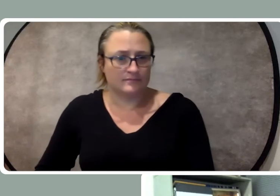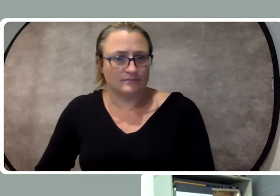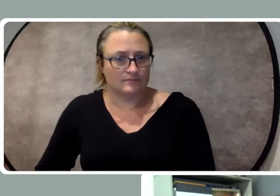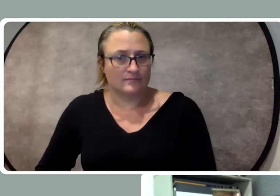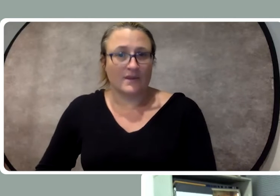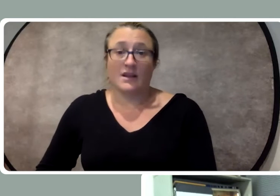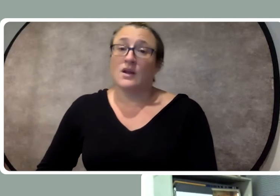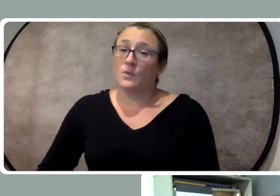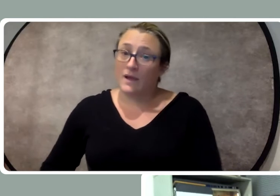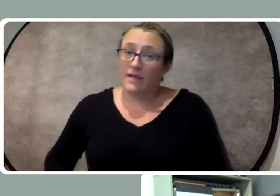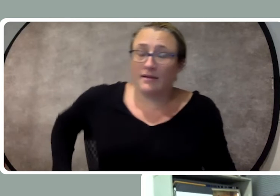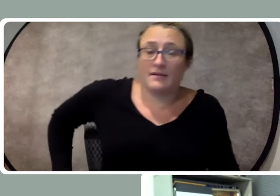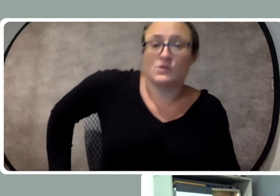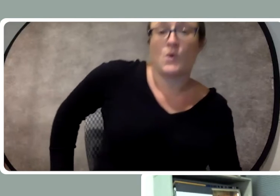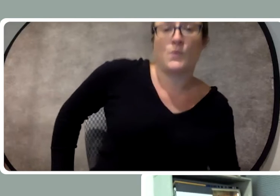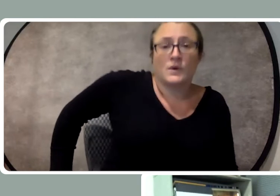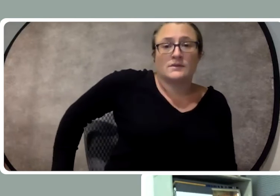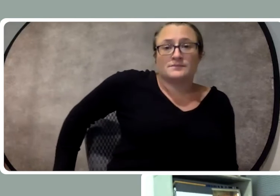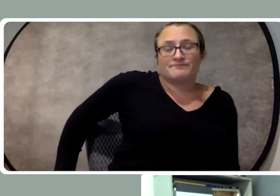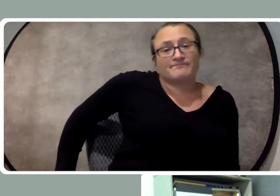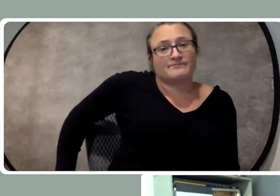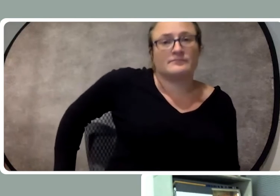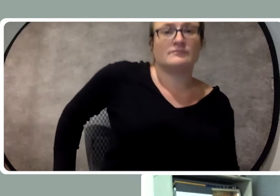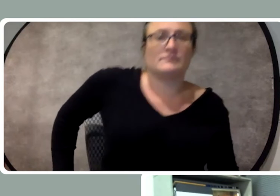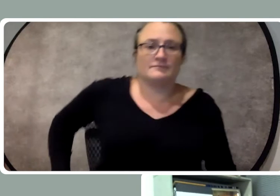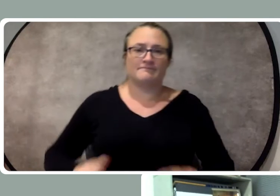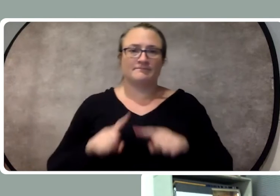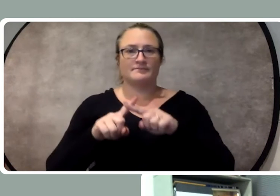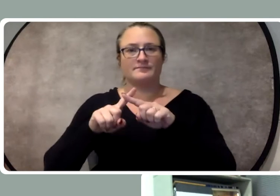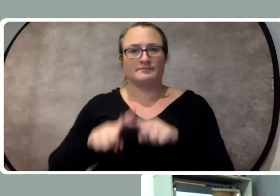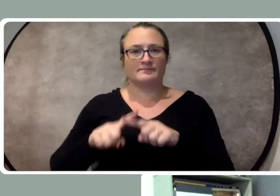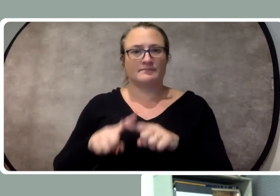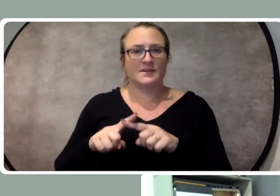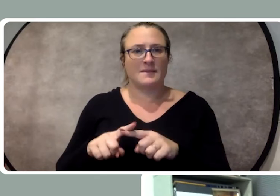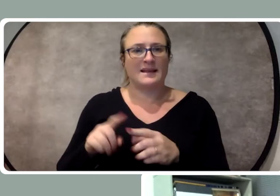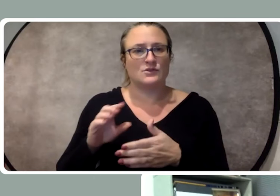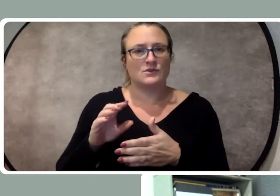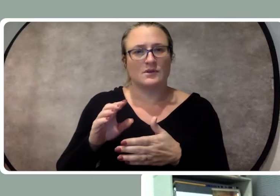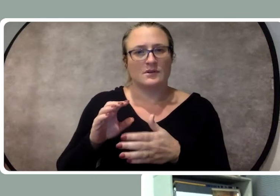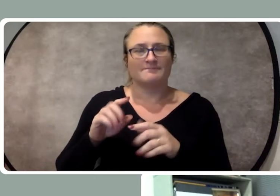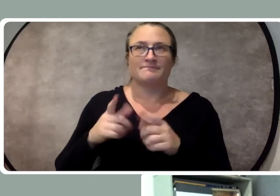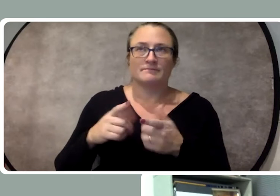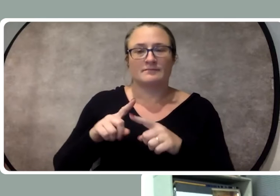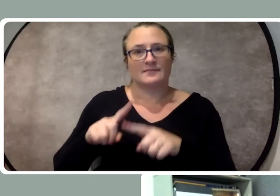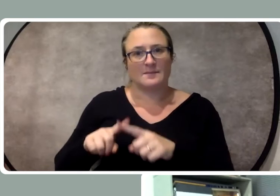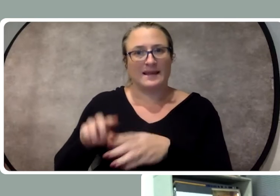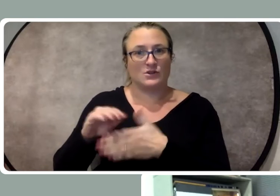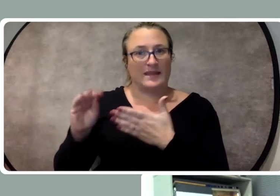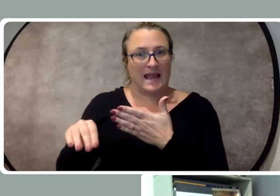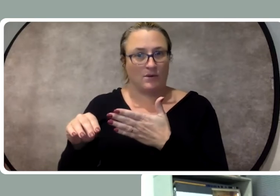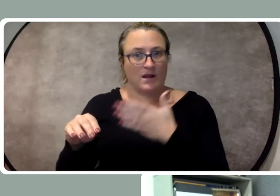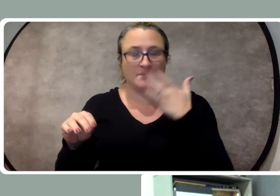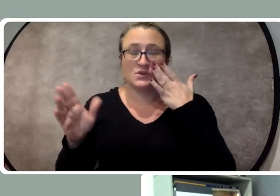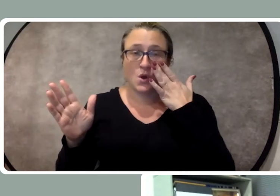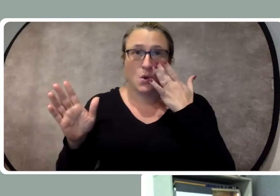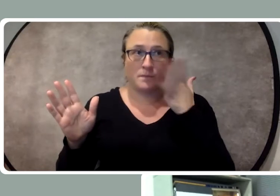Well, so it kind of depends on the outcome. We look at really the outcome of,